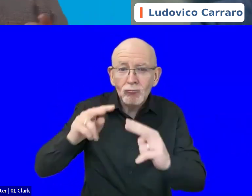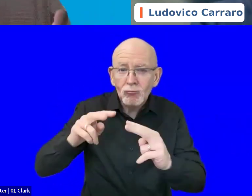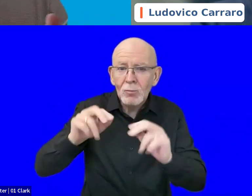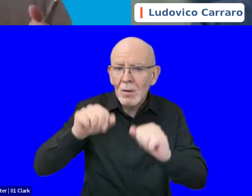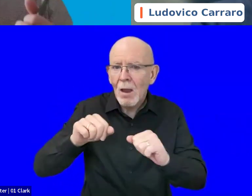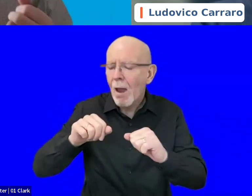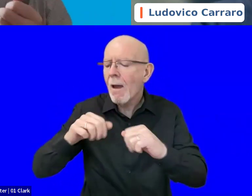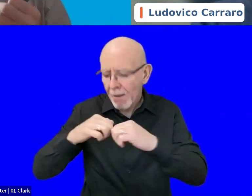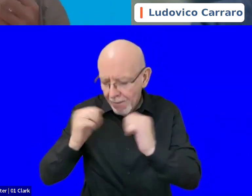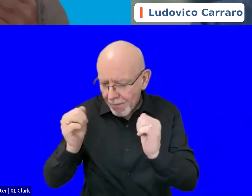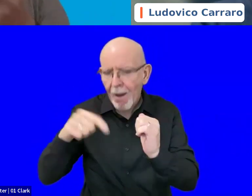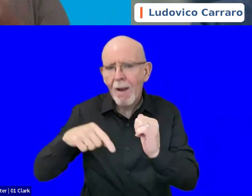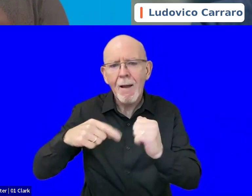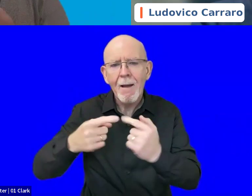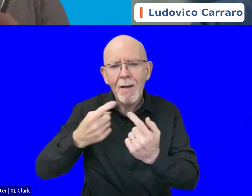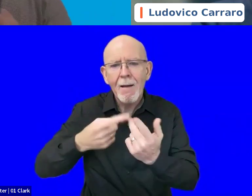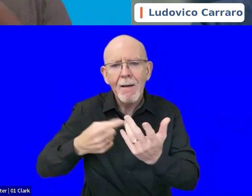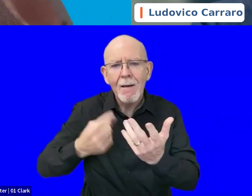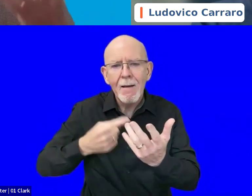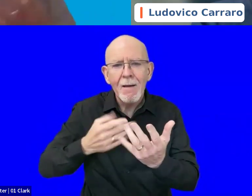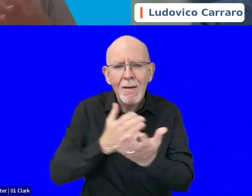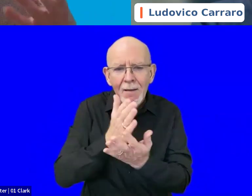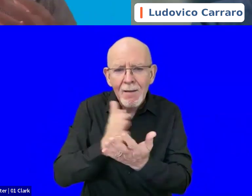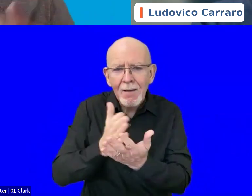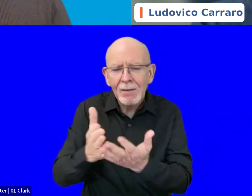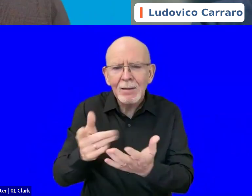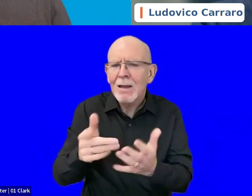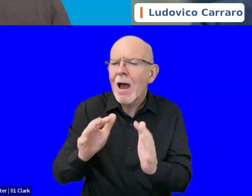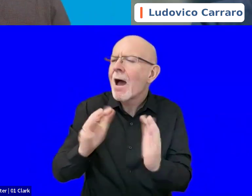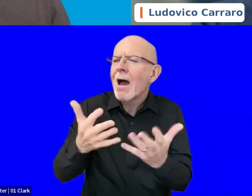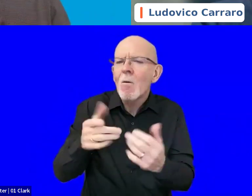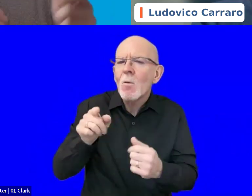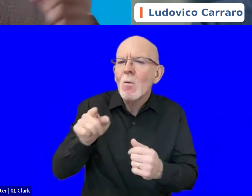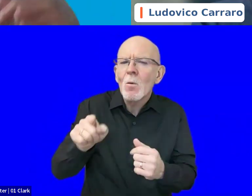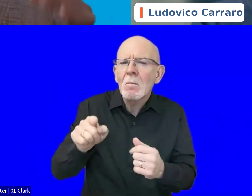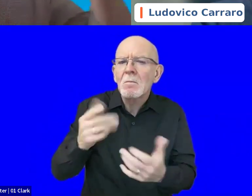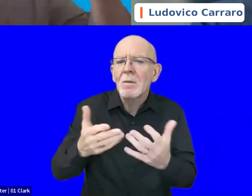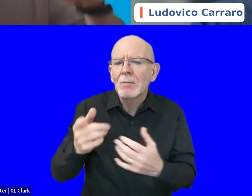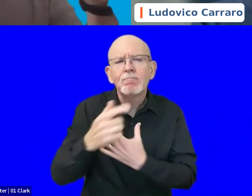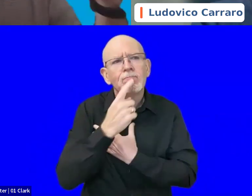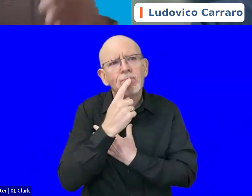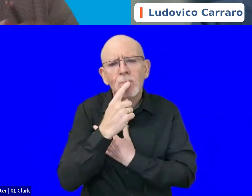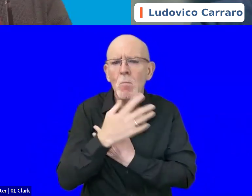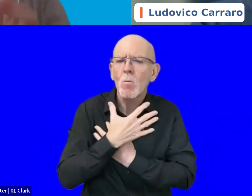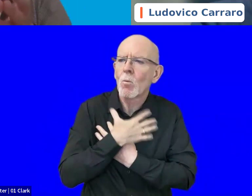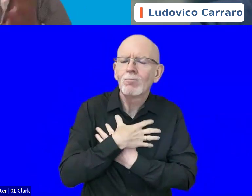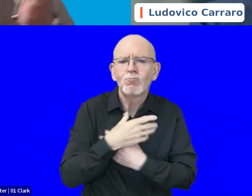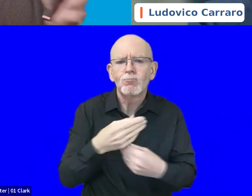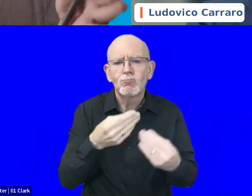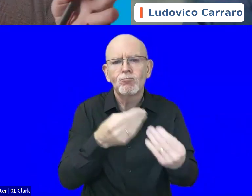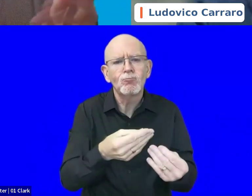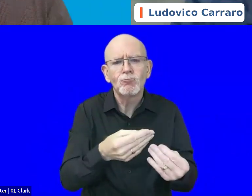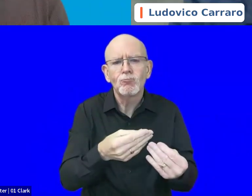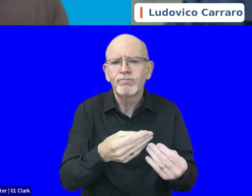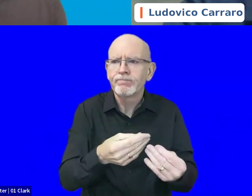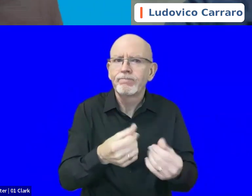to provide a better understanding of the diversity of difference of level of poverty